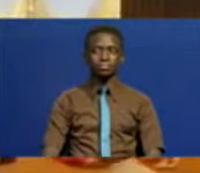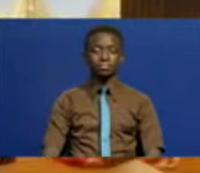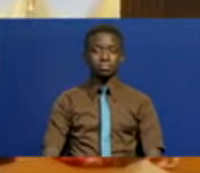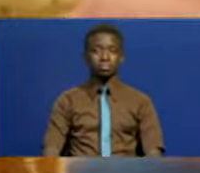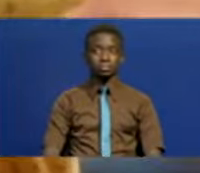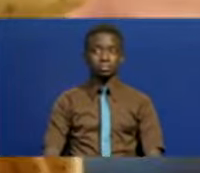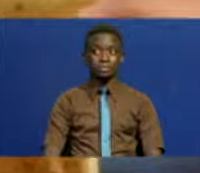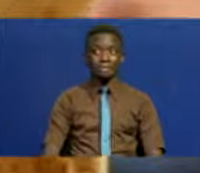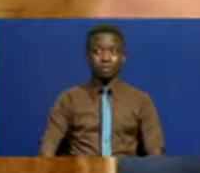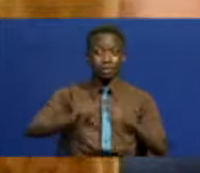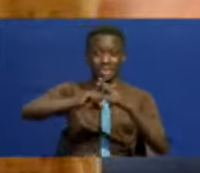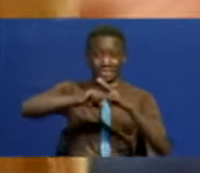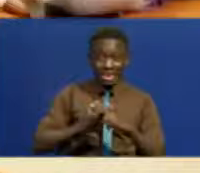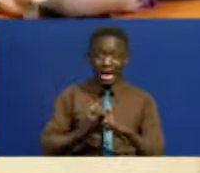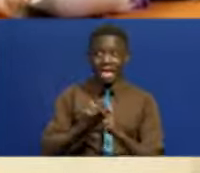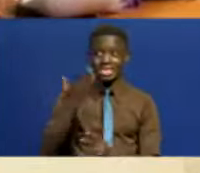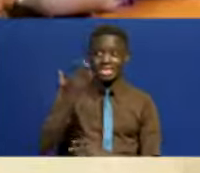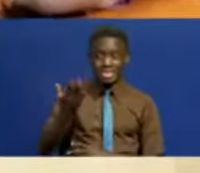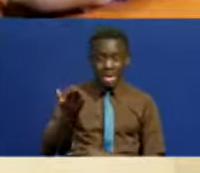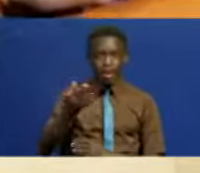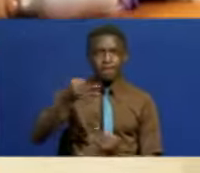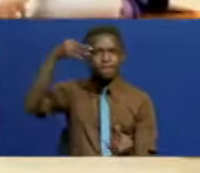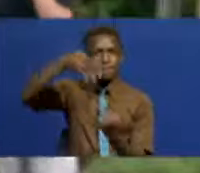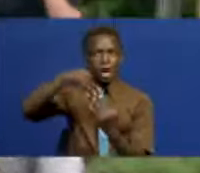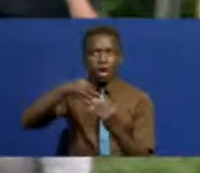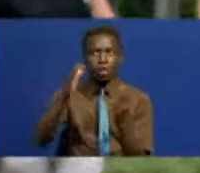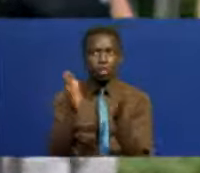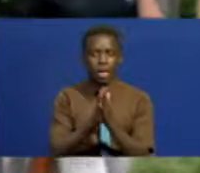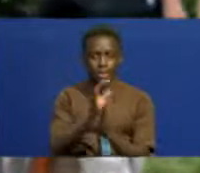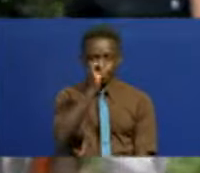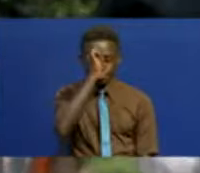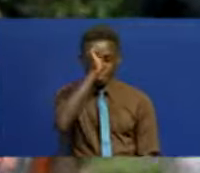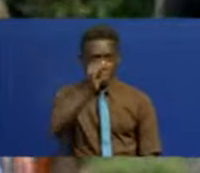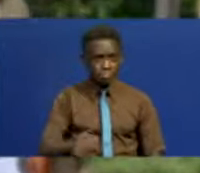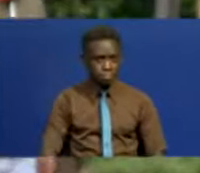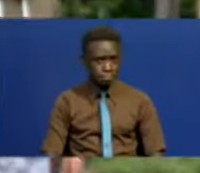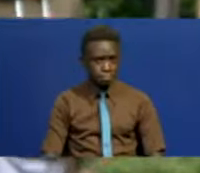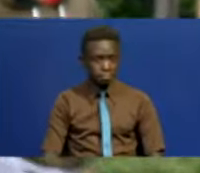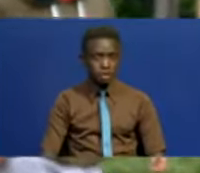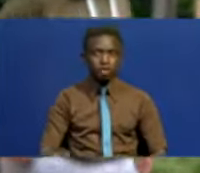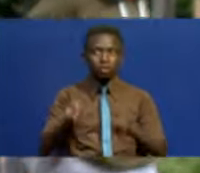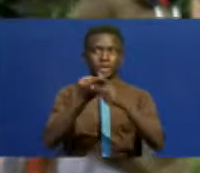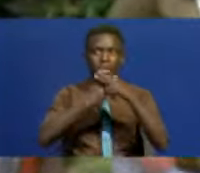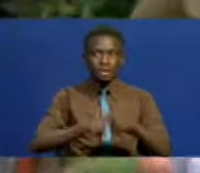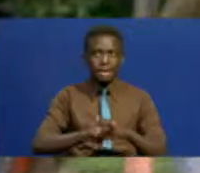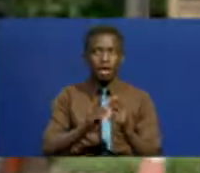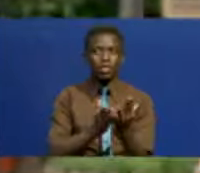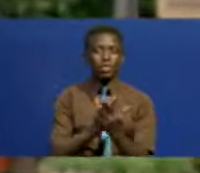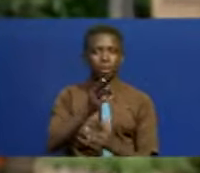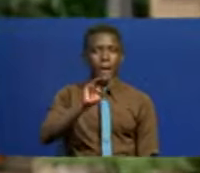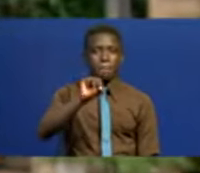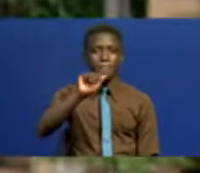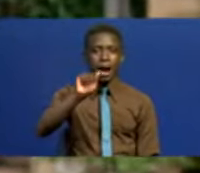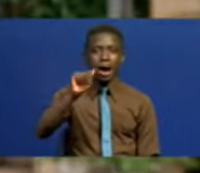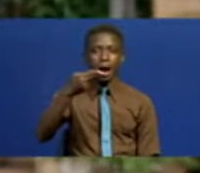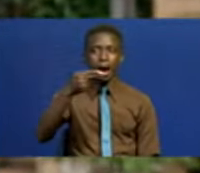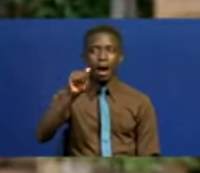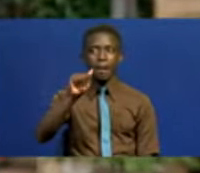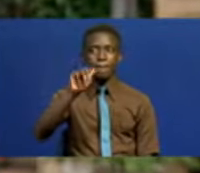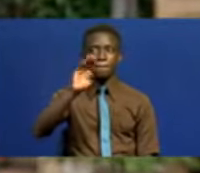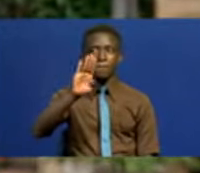They kick off the festival with Mahapuja. So firstly, we started the Kids Diwali by Mahapuja, means it's a